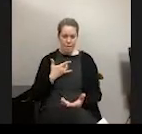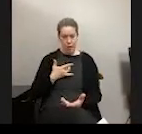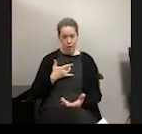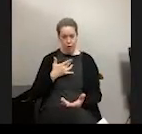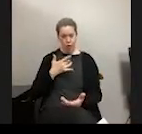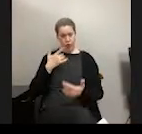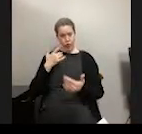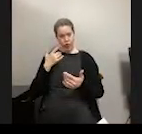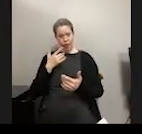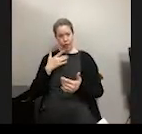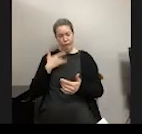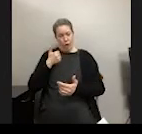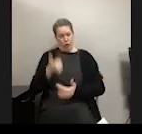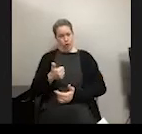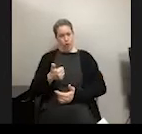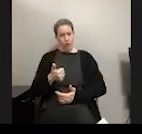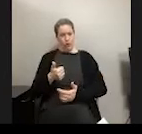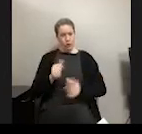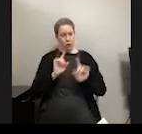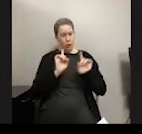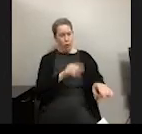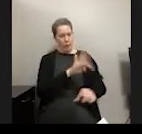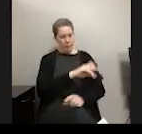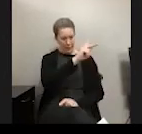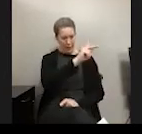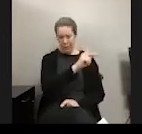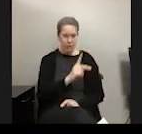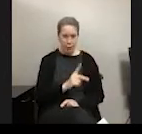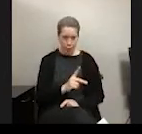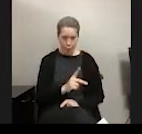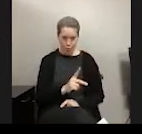I go to a show, I go to a concert, I go to whatever. So